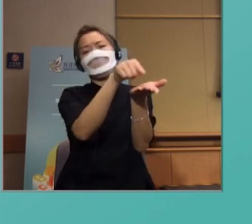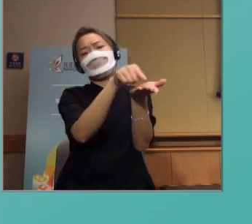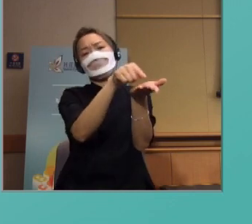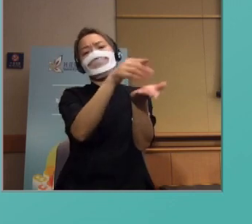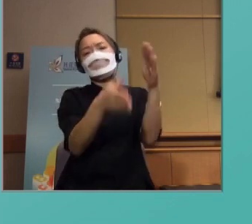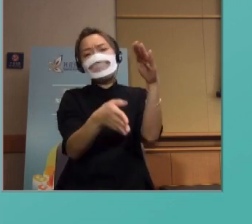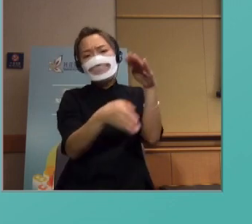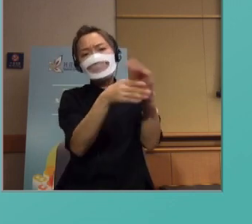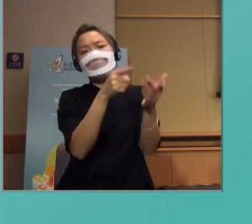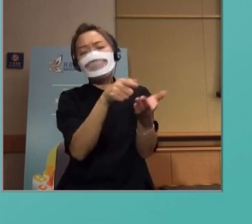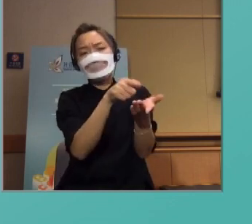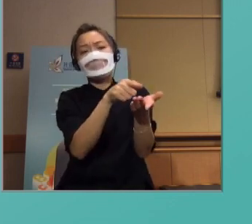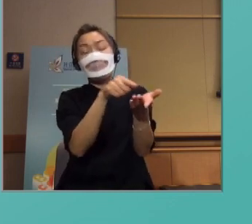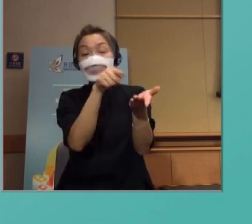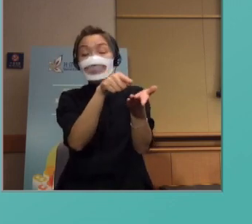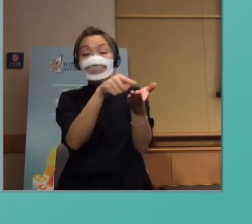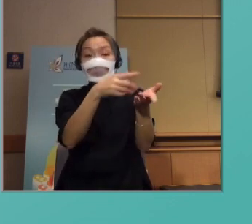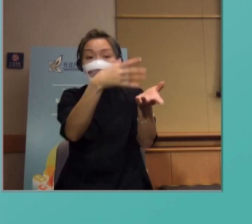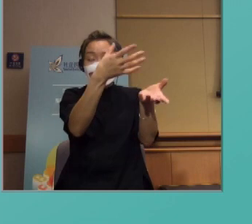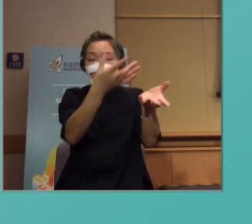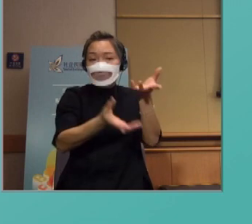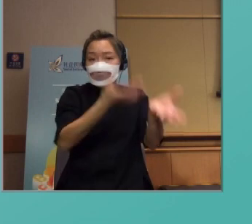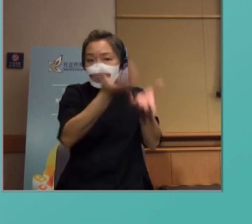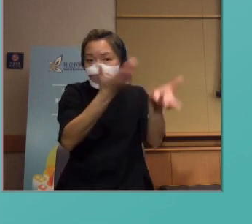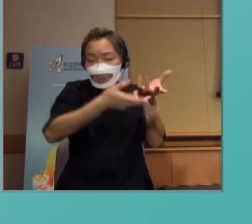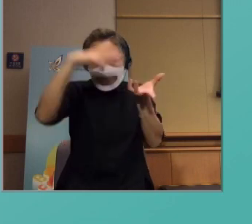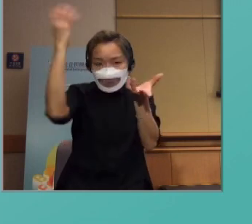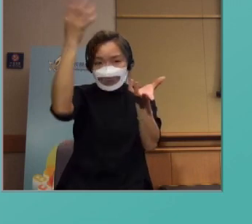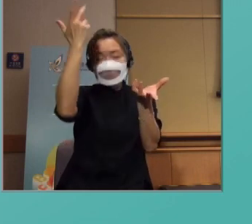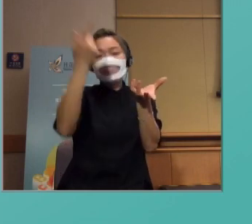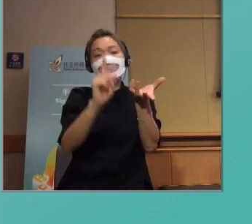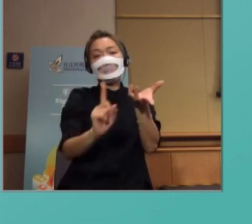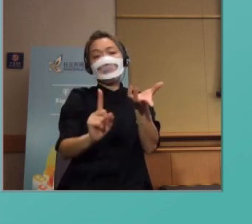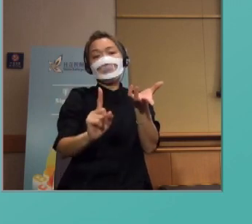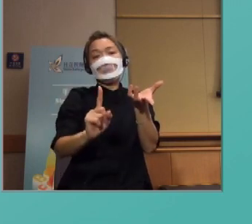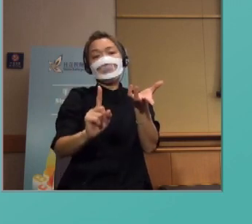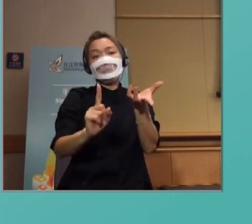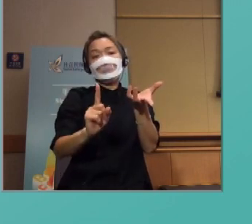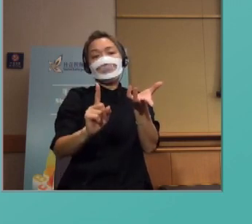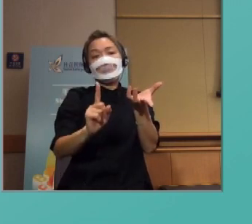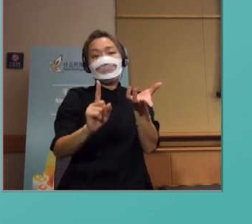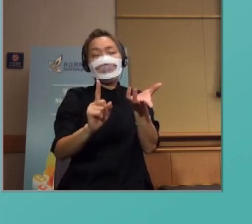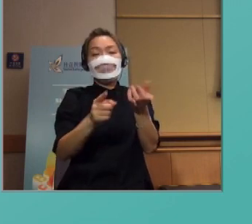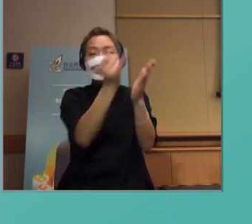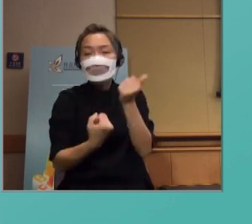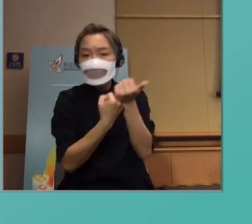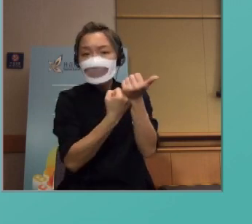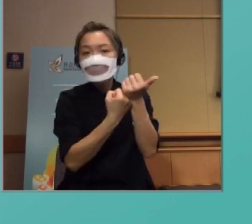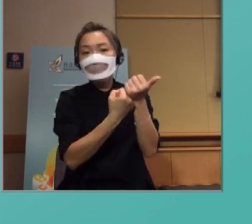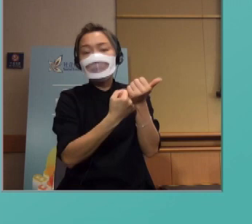was some key supporting technologies, such as these token standards that allow